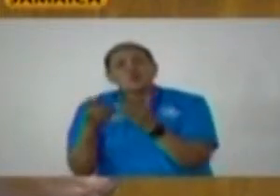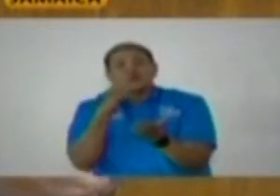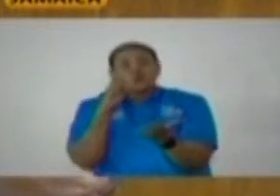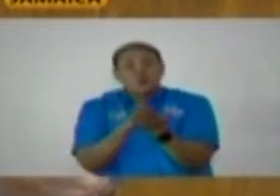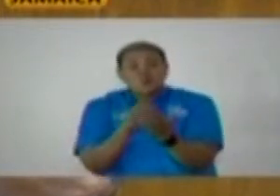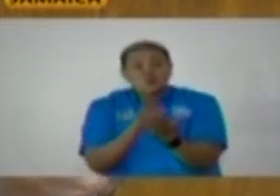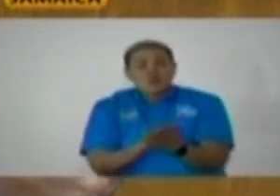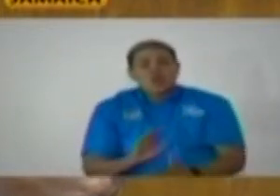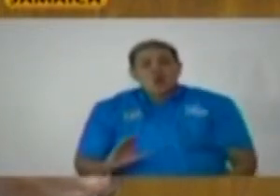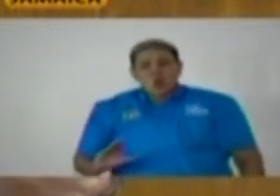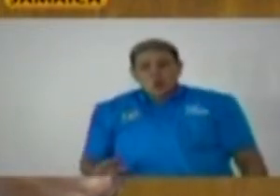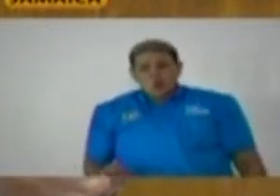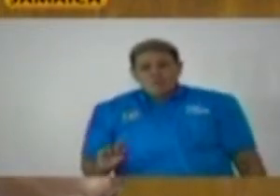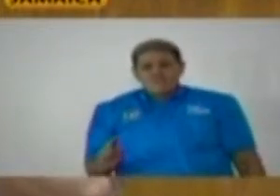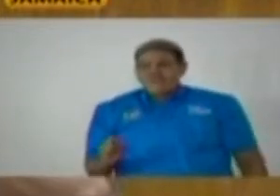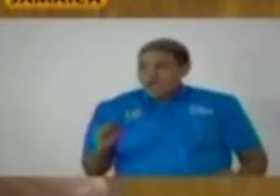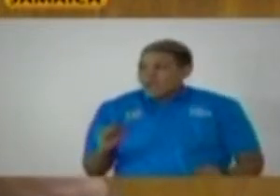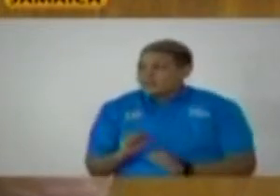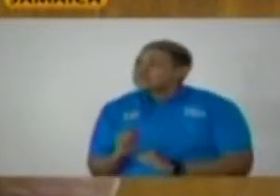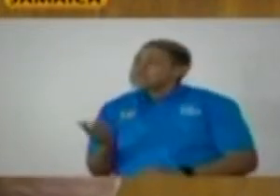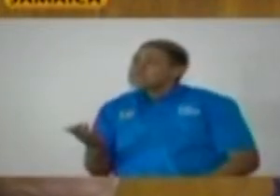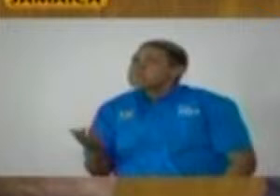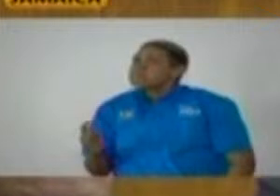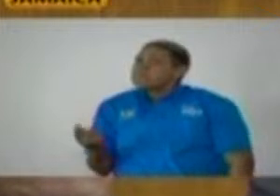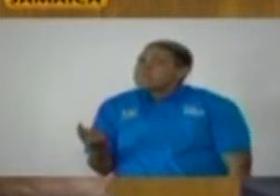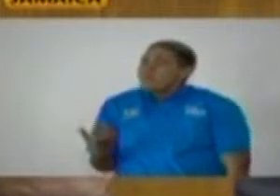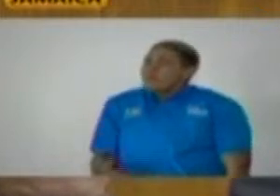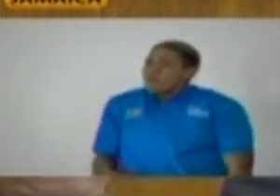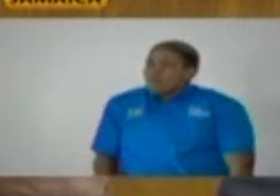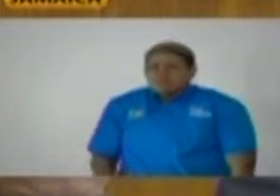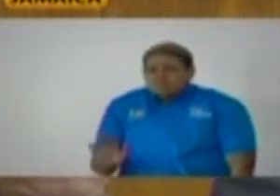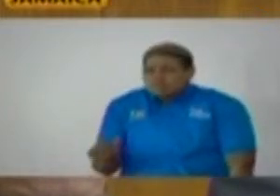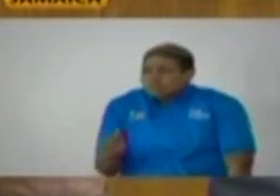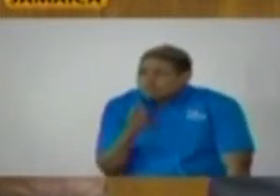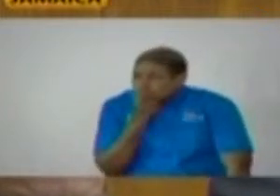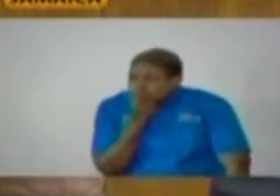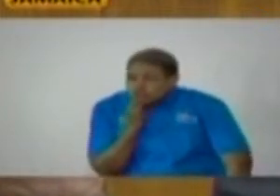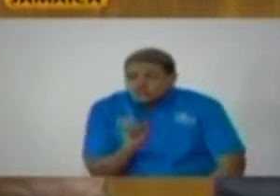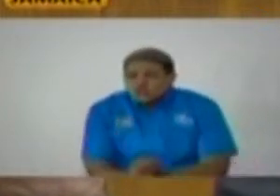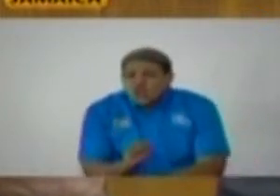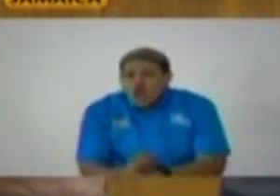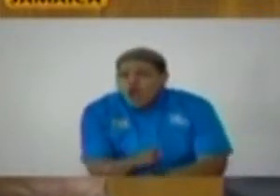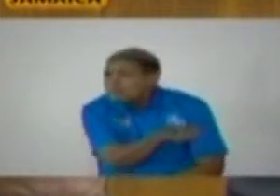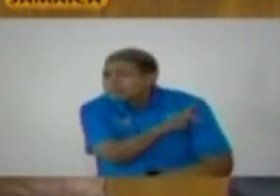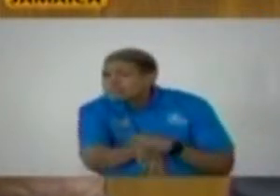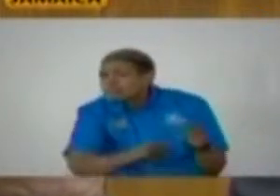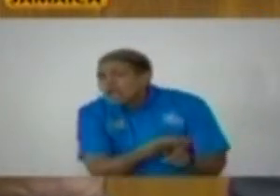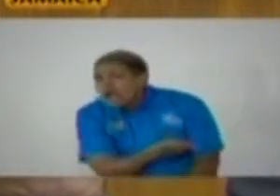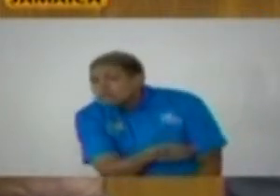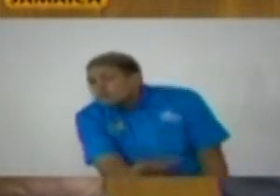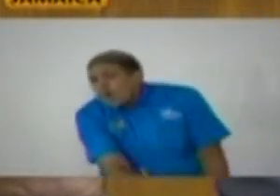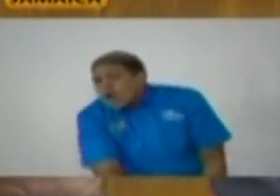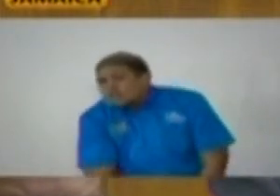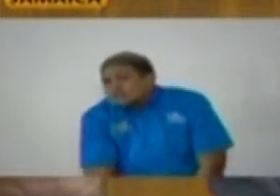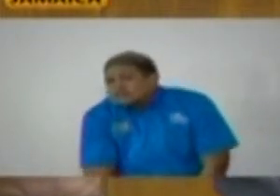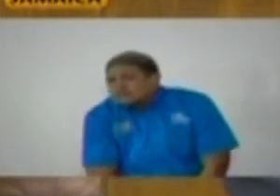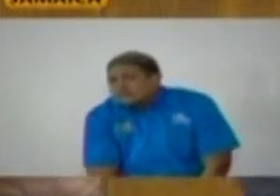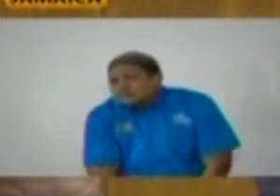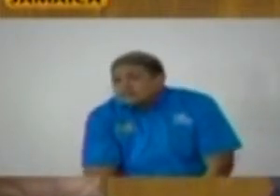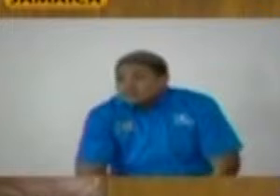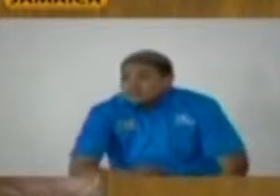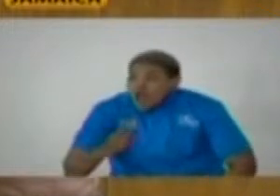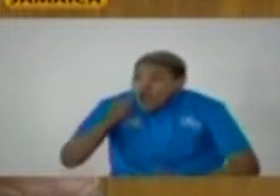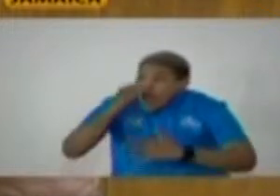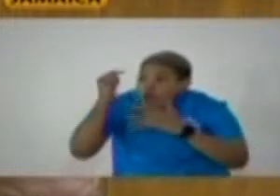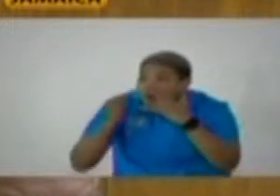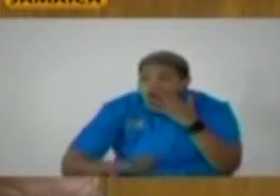low. But the question we have to ask is, what kind of jobs are people working in? What are the conditions